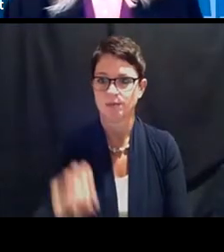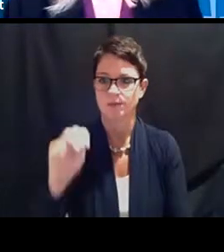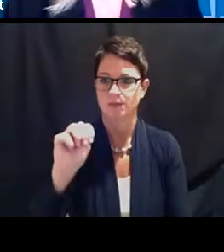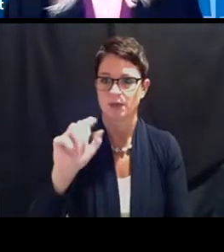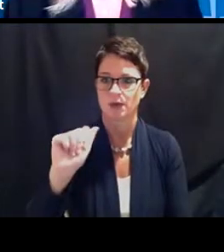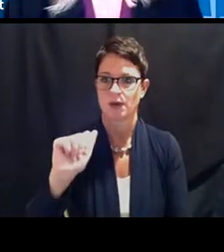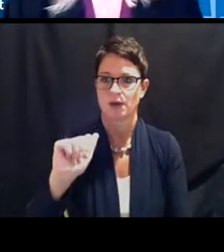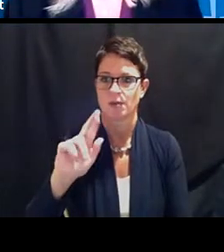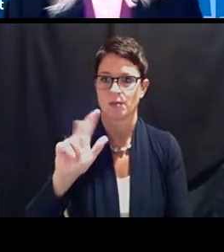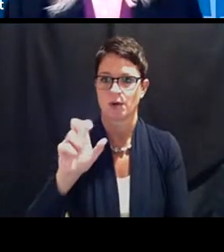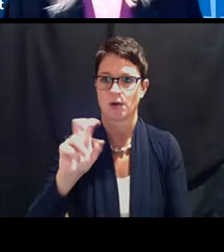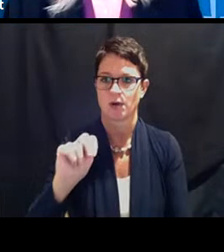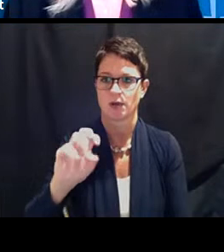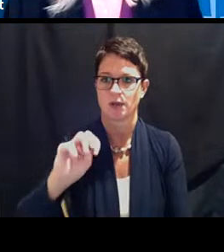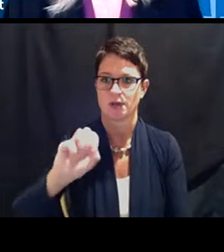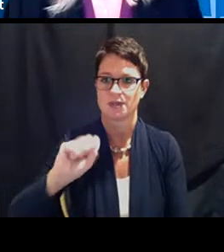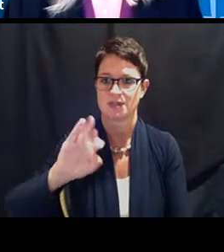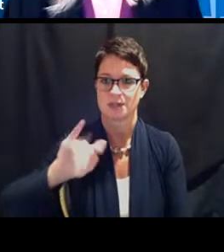Smith.